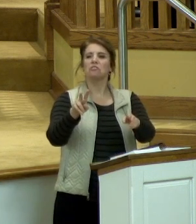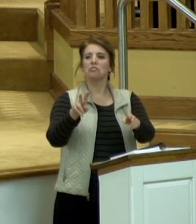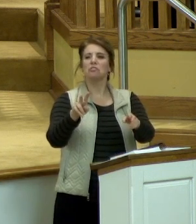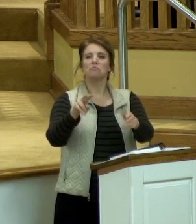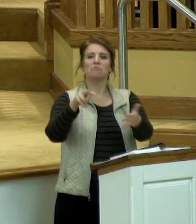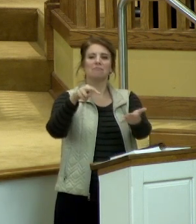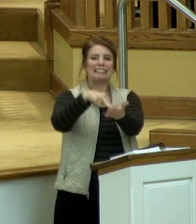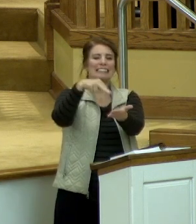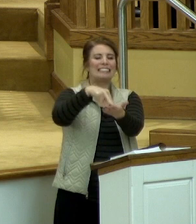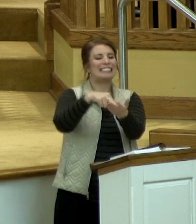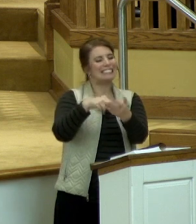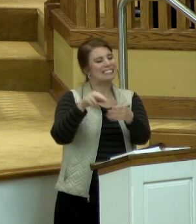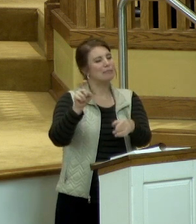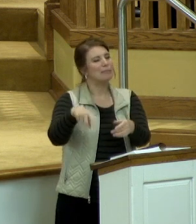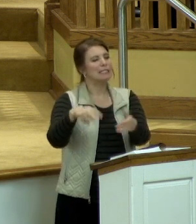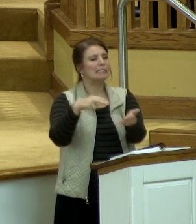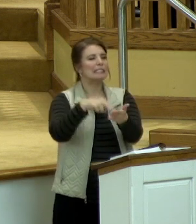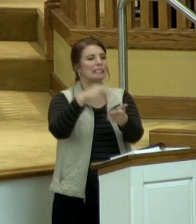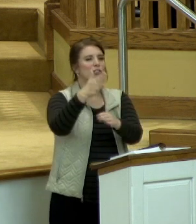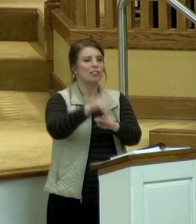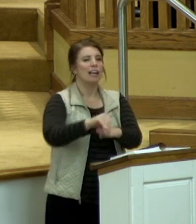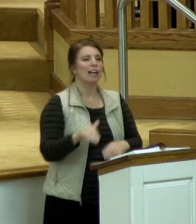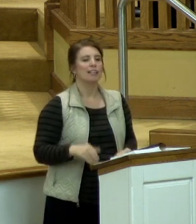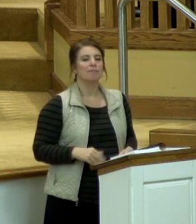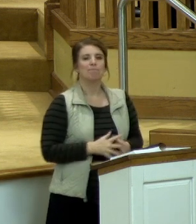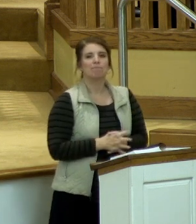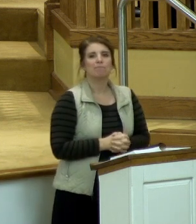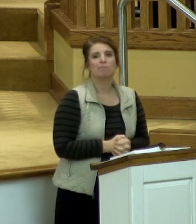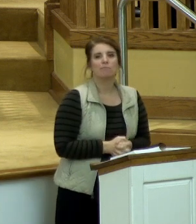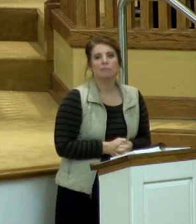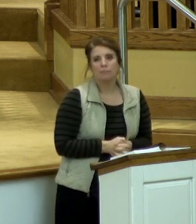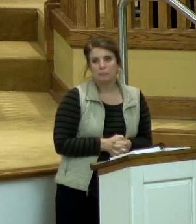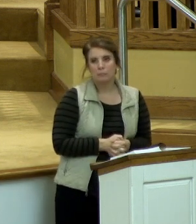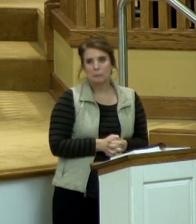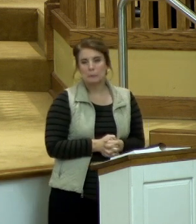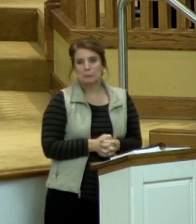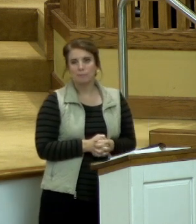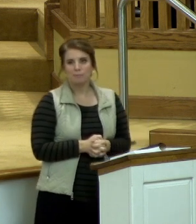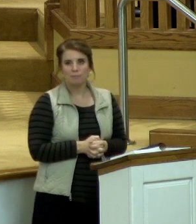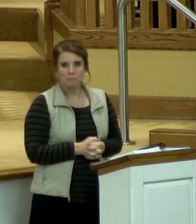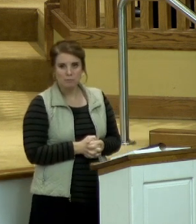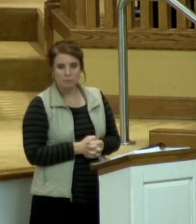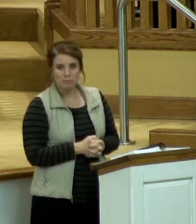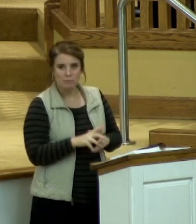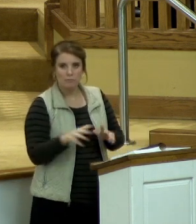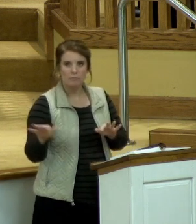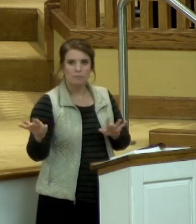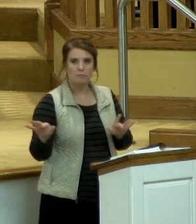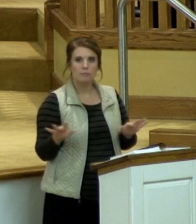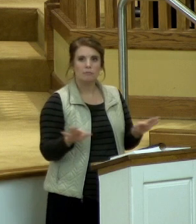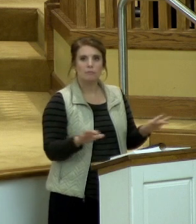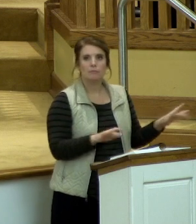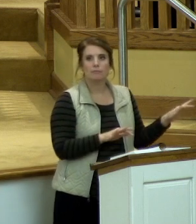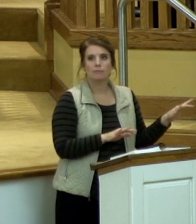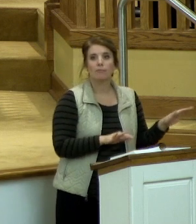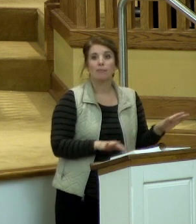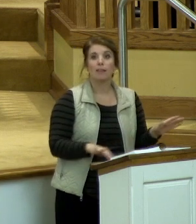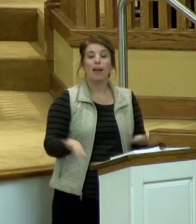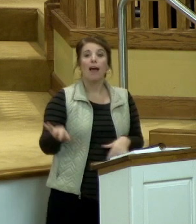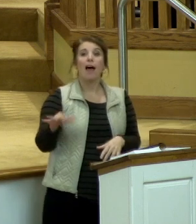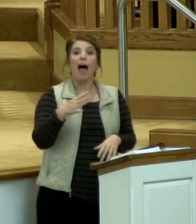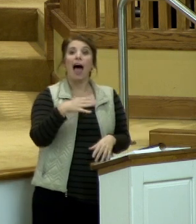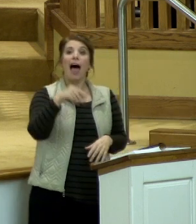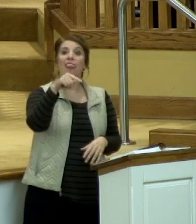tonight, please. And we'll go over John 17:3. Here we go. We'll sing the men's part first. So everyone listen up as we sing. And if you know it, sing along with us. Here we